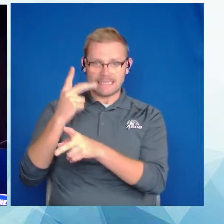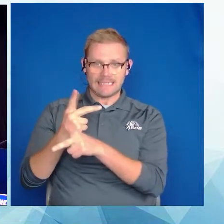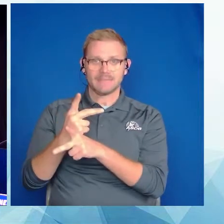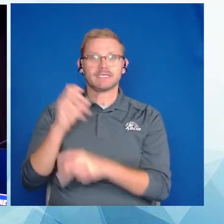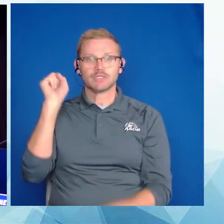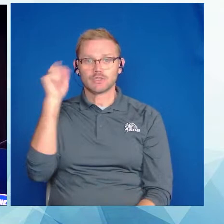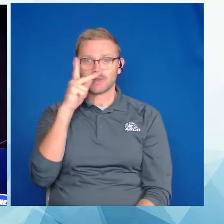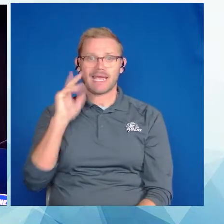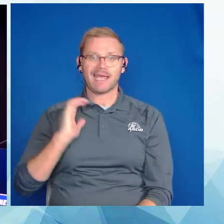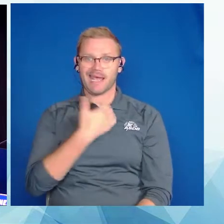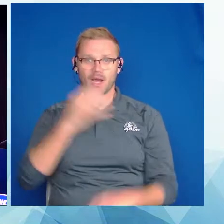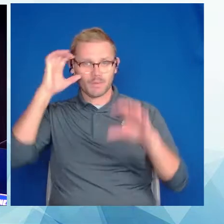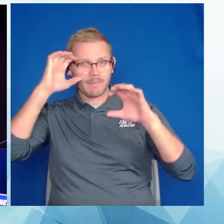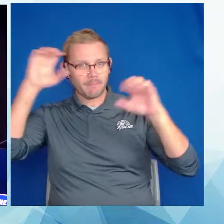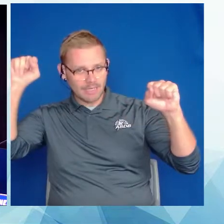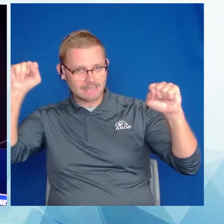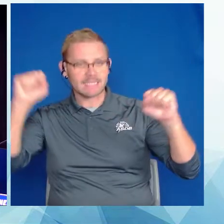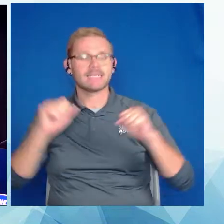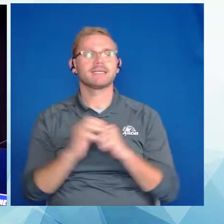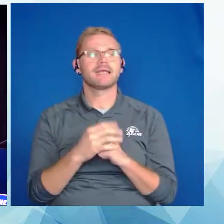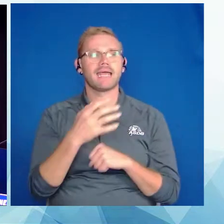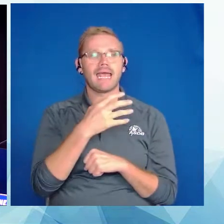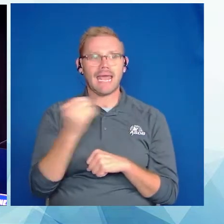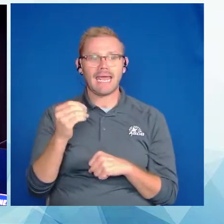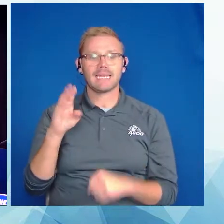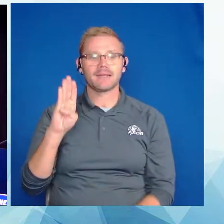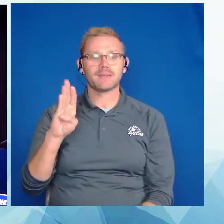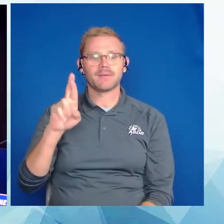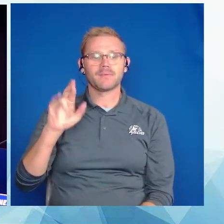president and Brittany